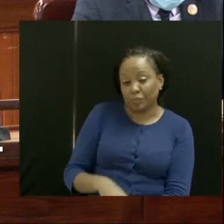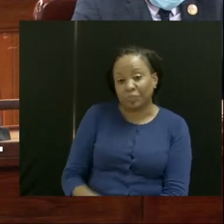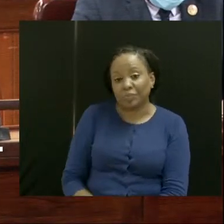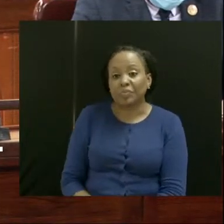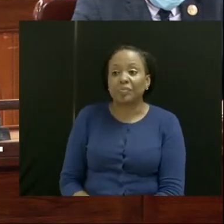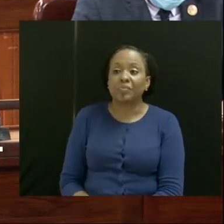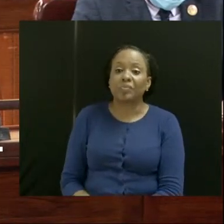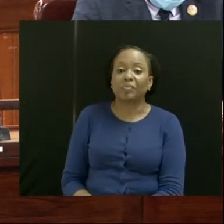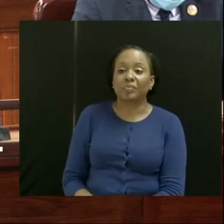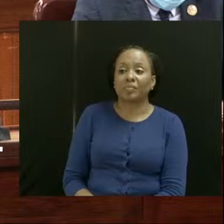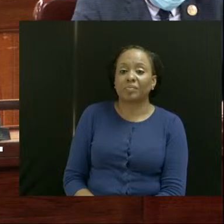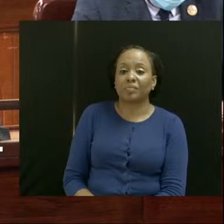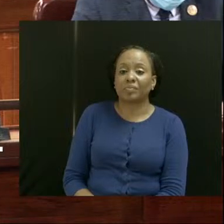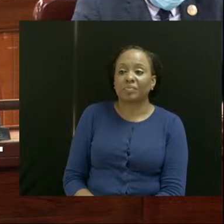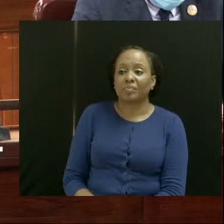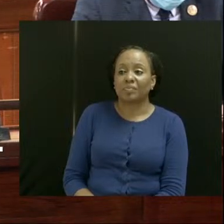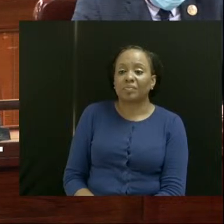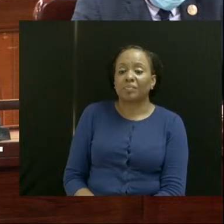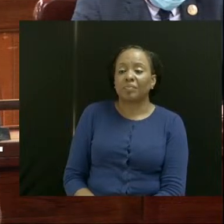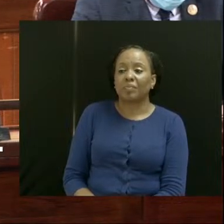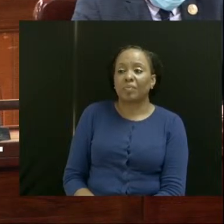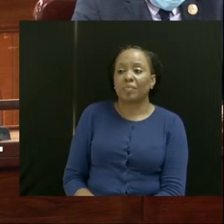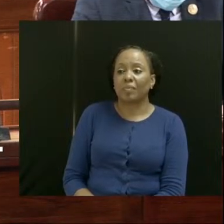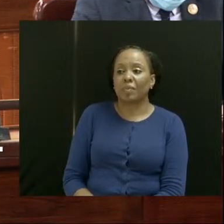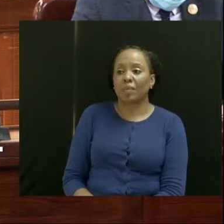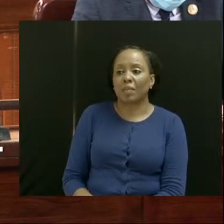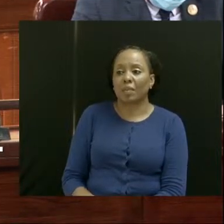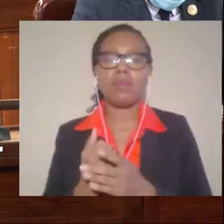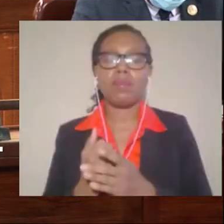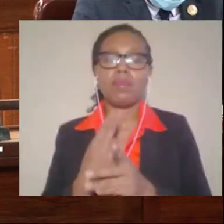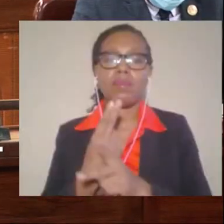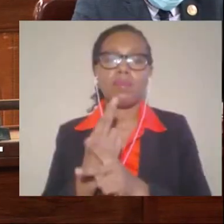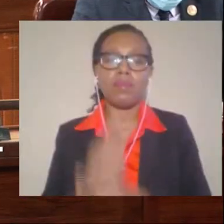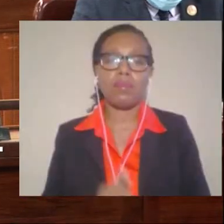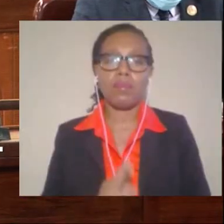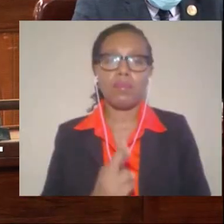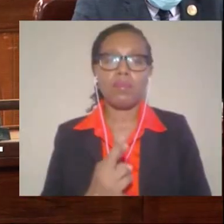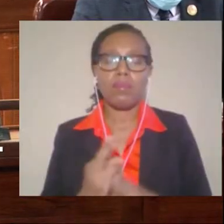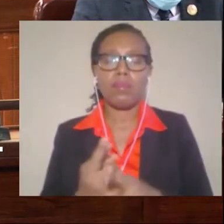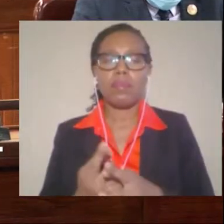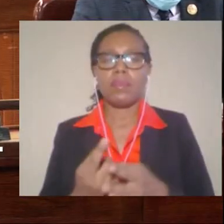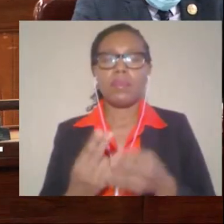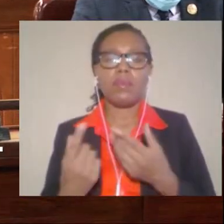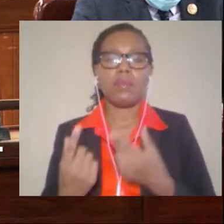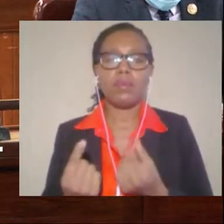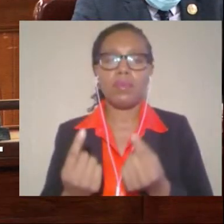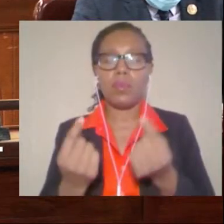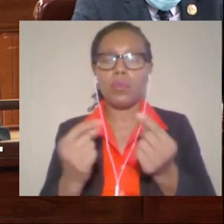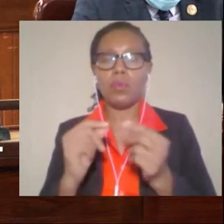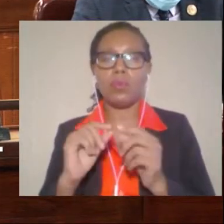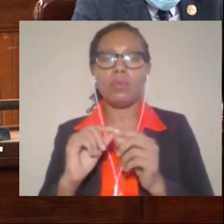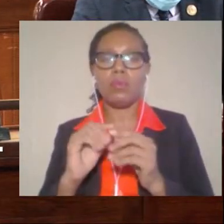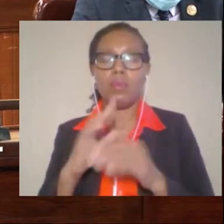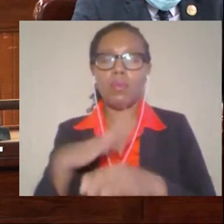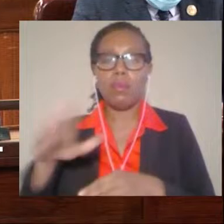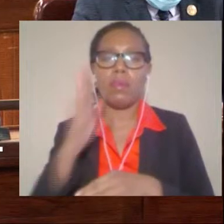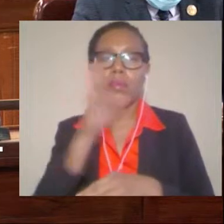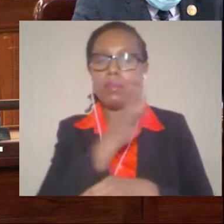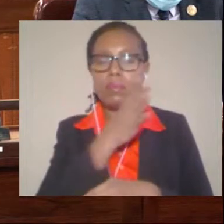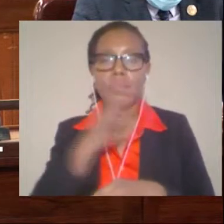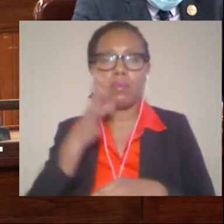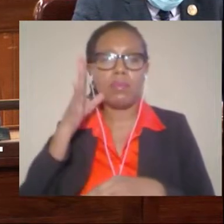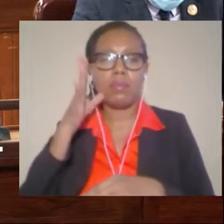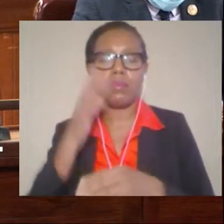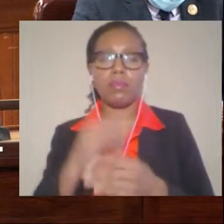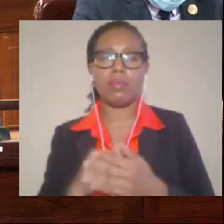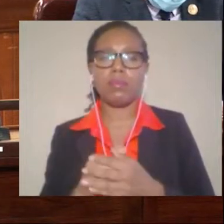enforced regulatory framework around agriculture. The discussion should be about